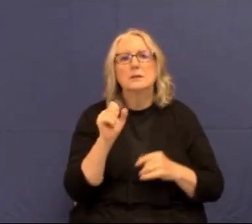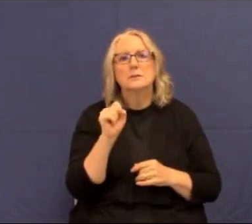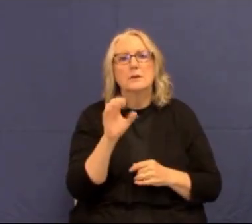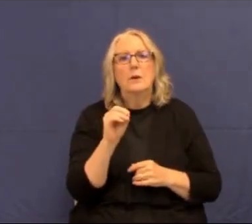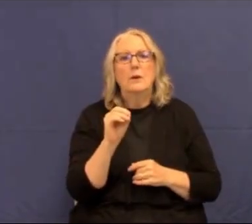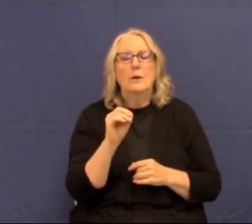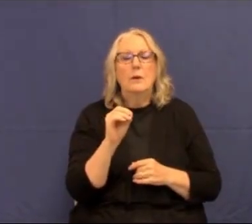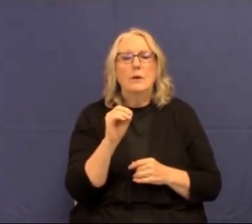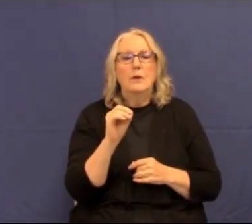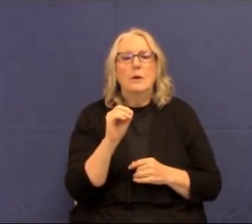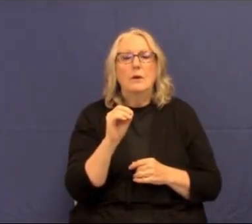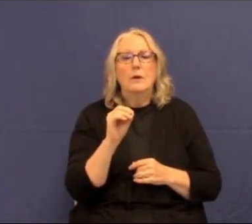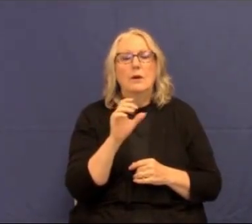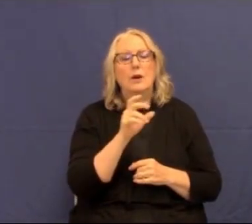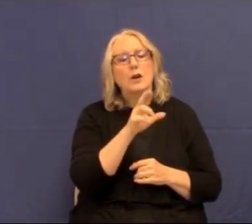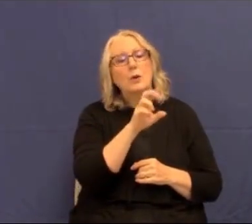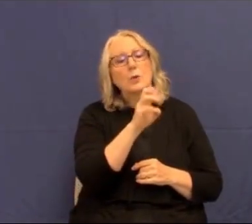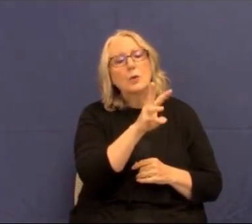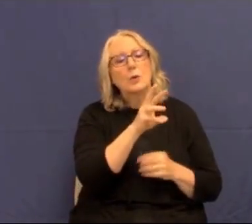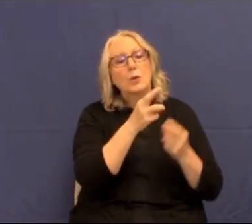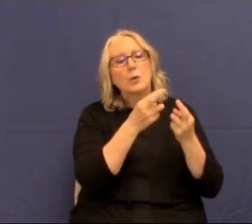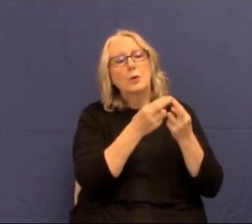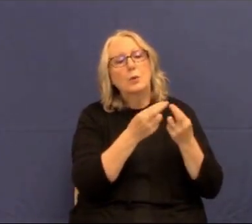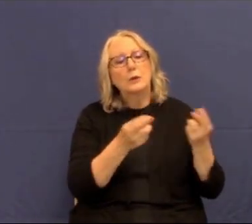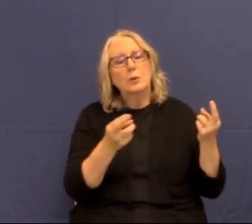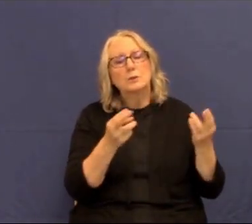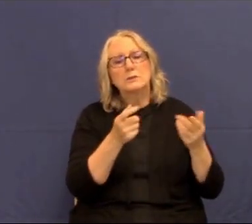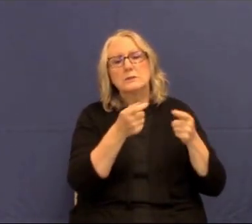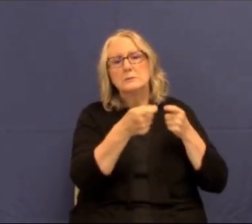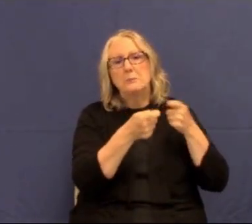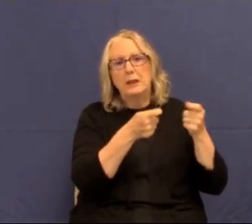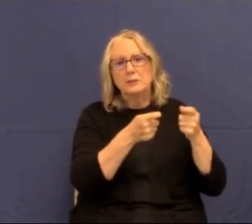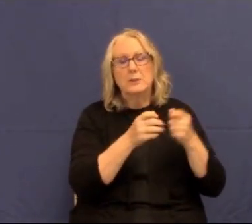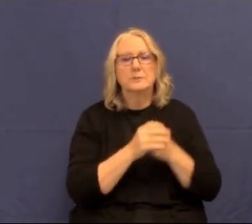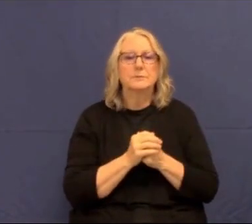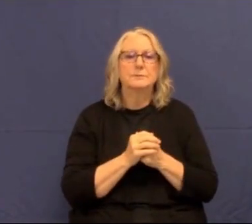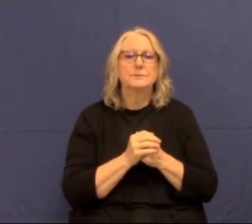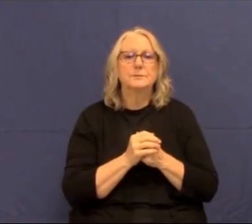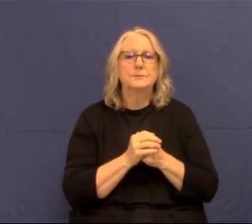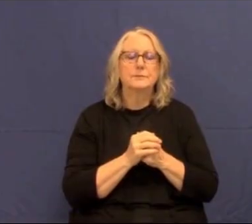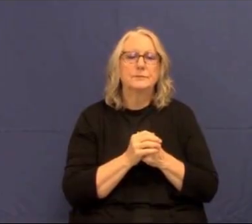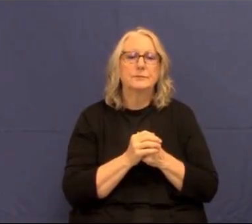so utilizing crew resource management. And so,